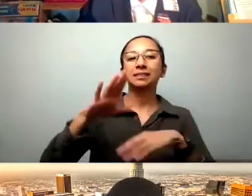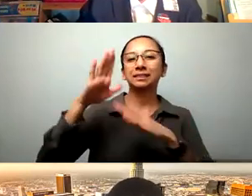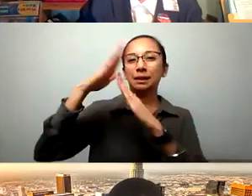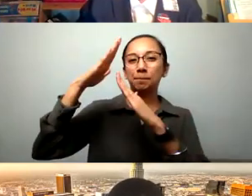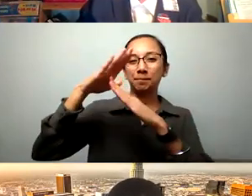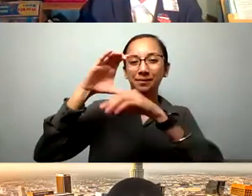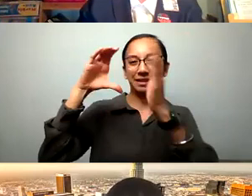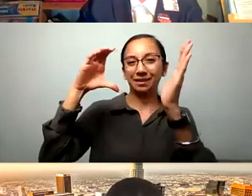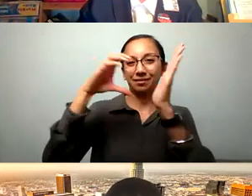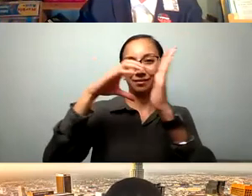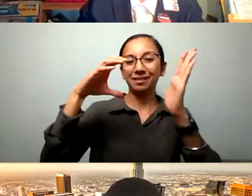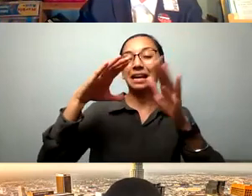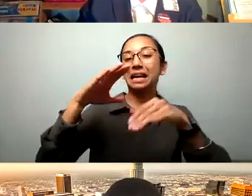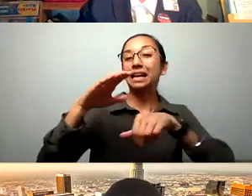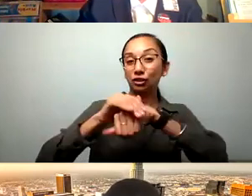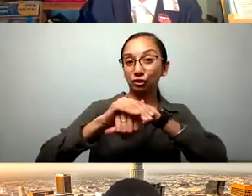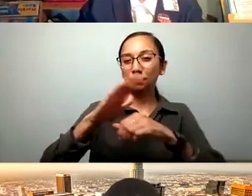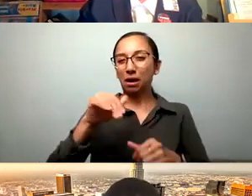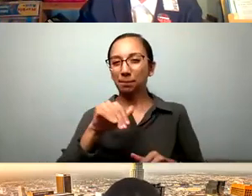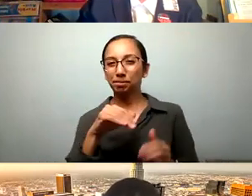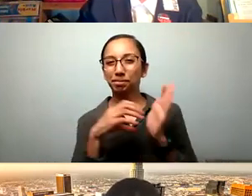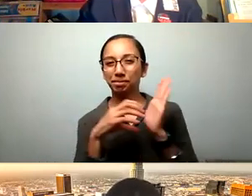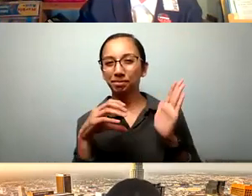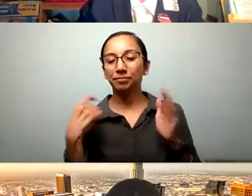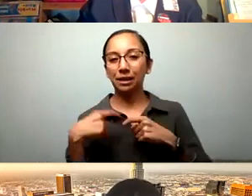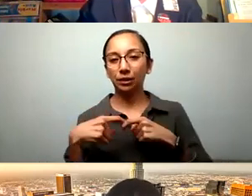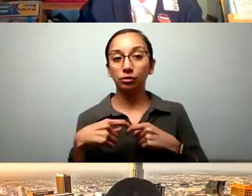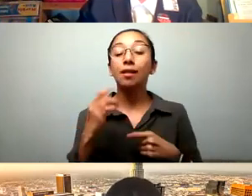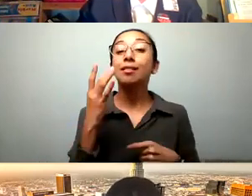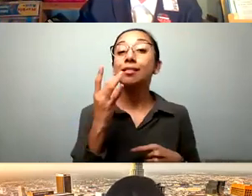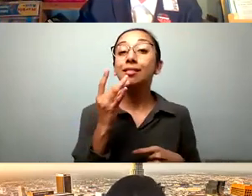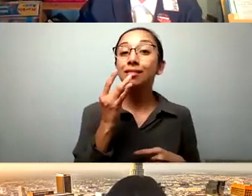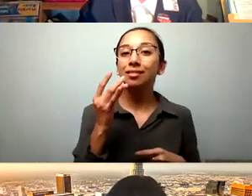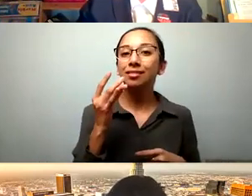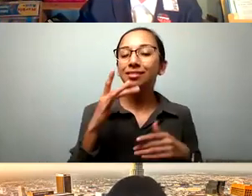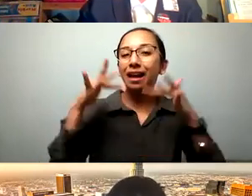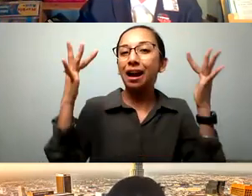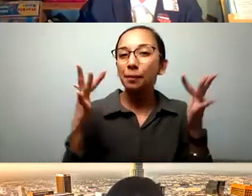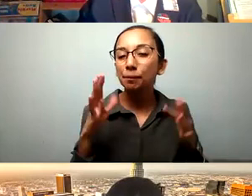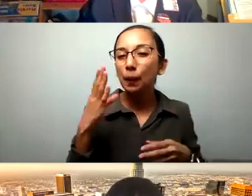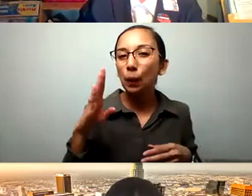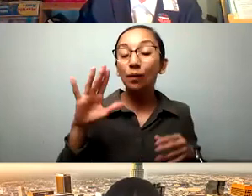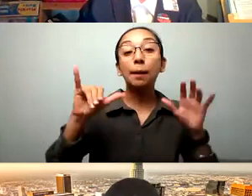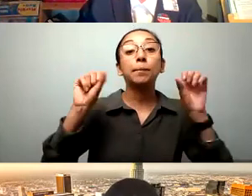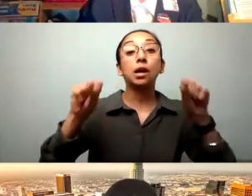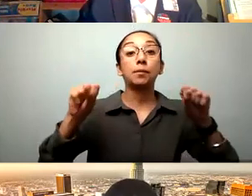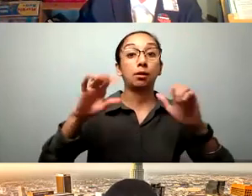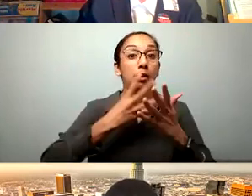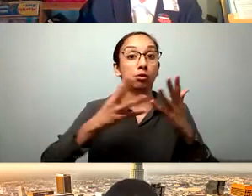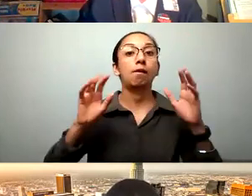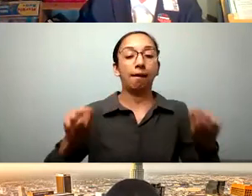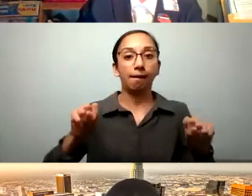Spanish. If you look at the light blue, that could be a possible schedule that we end up with, where there's